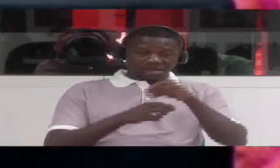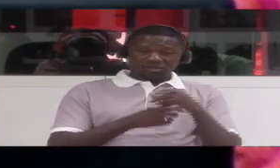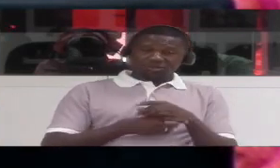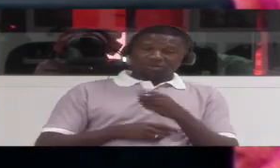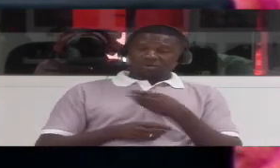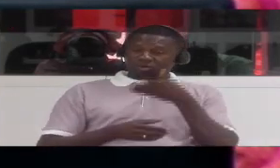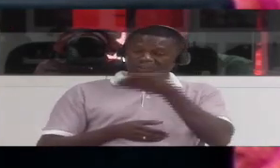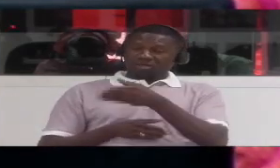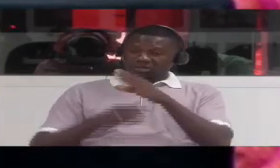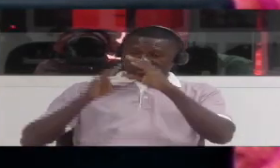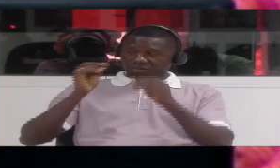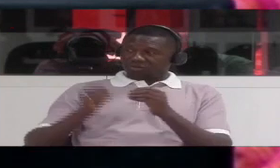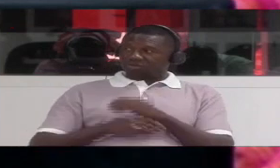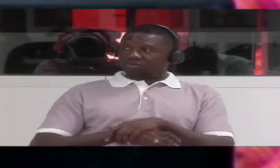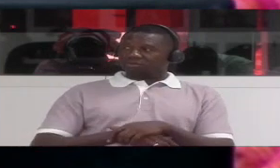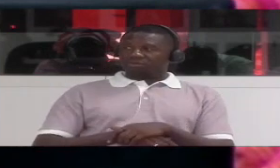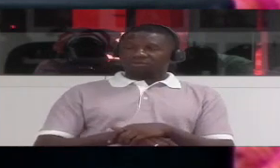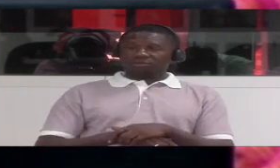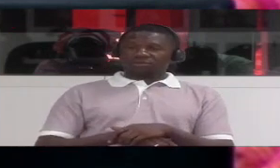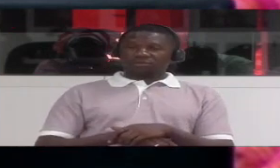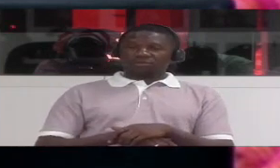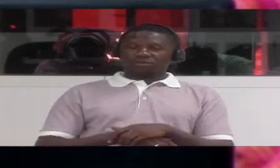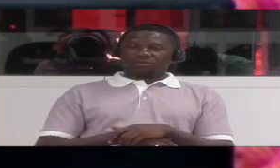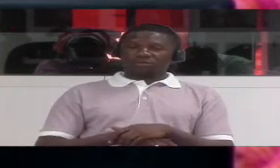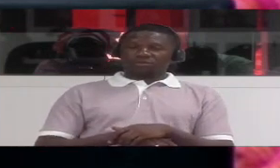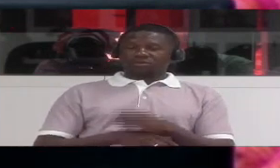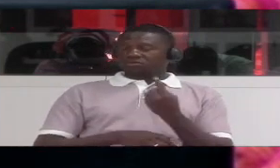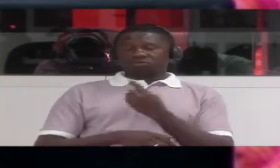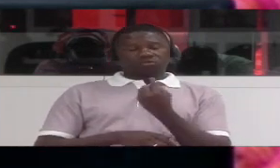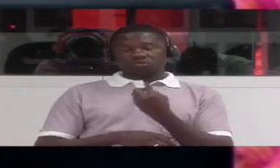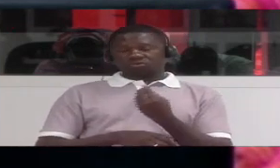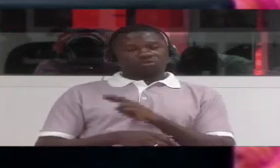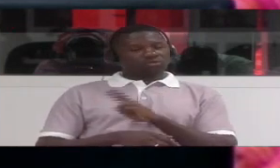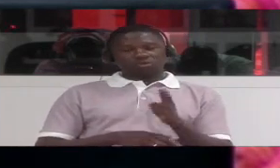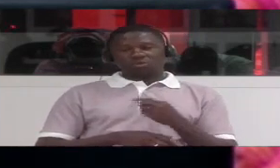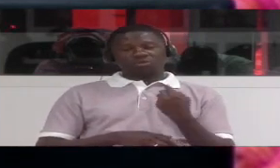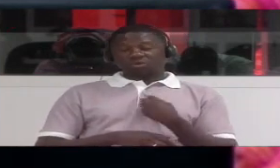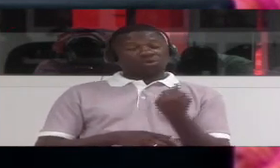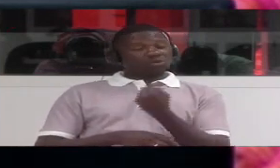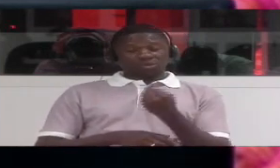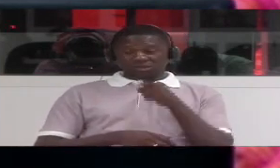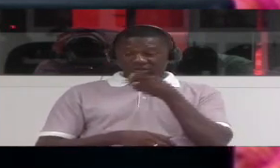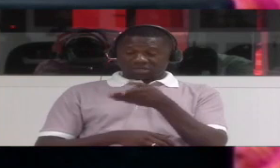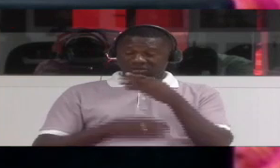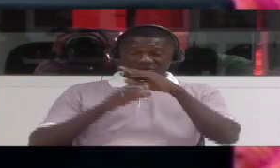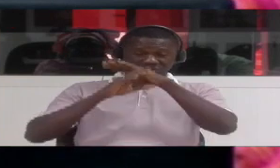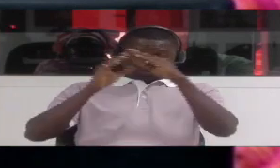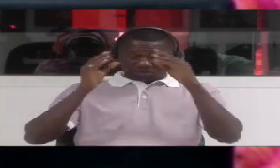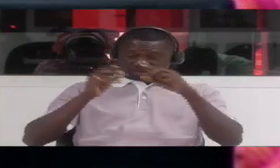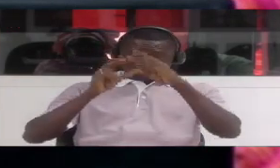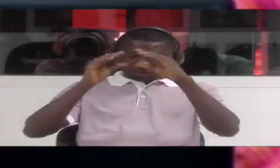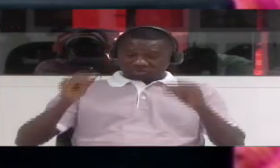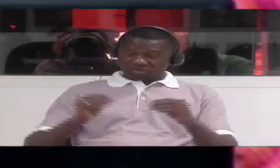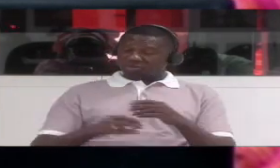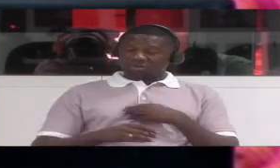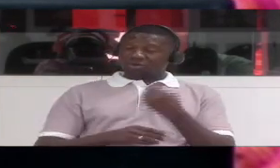No. I couldn't go anywhere. Only that room. I was confined to that room. That was my home at the time, and my